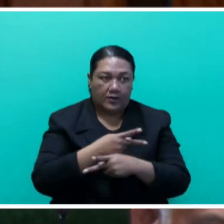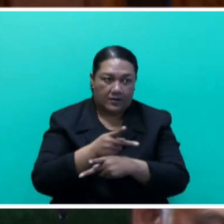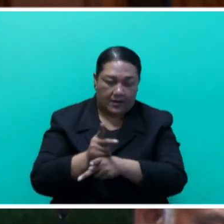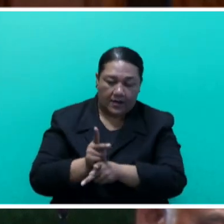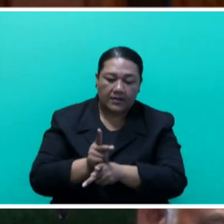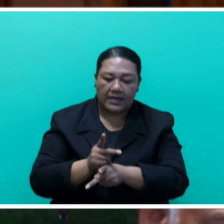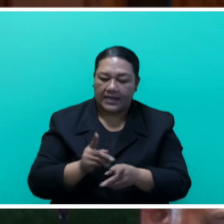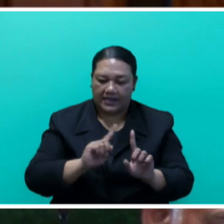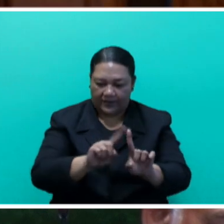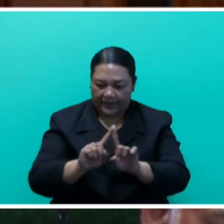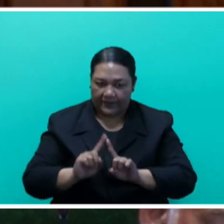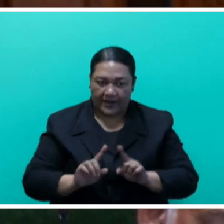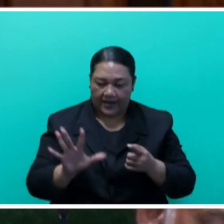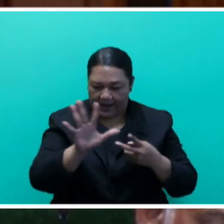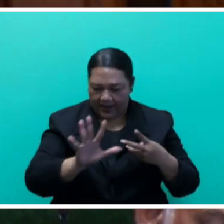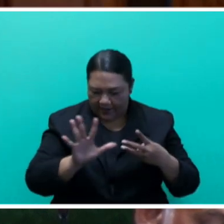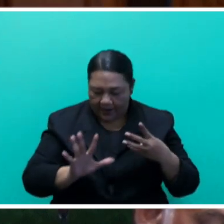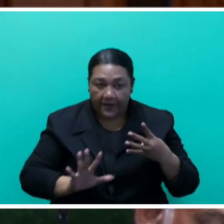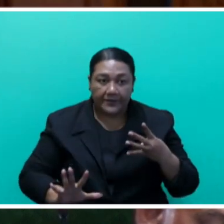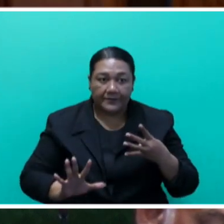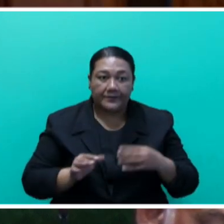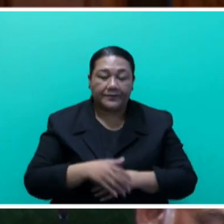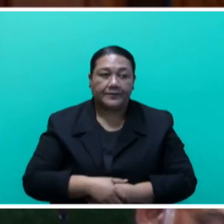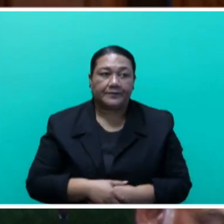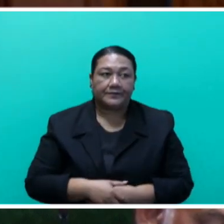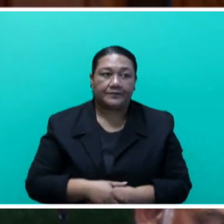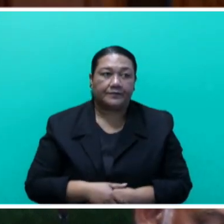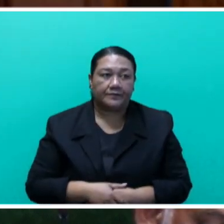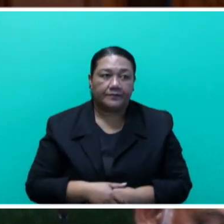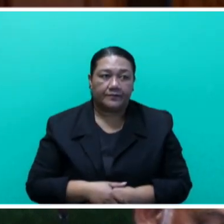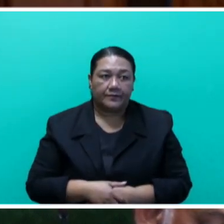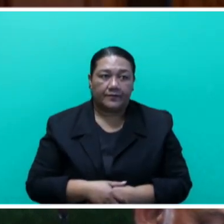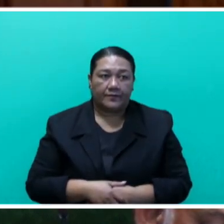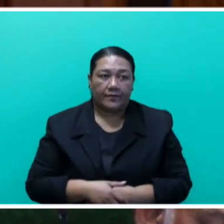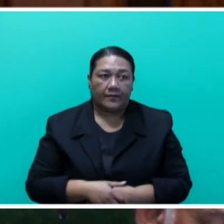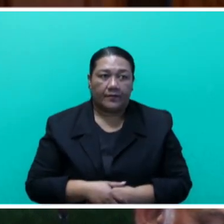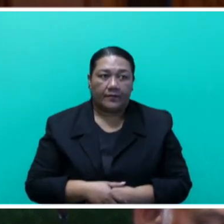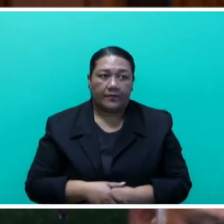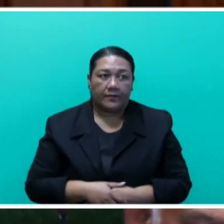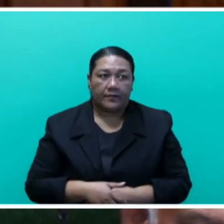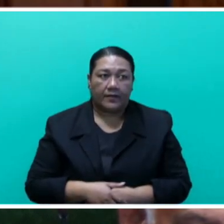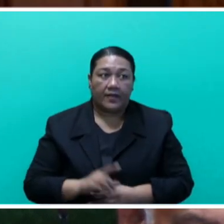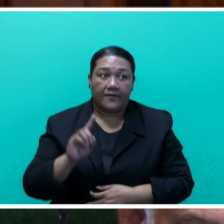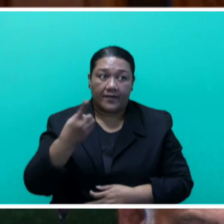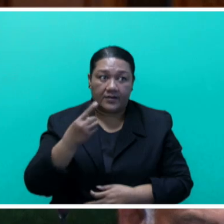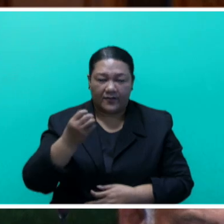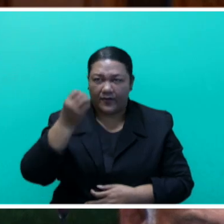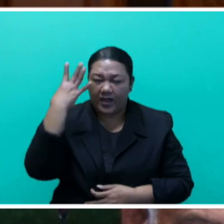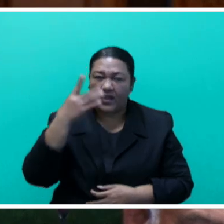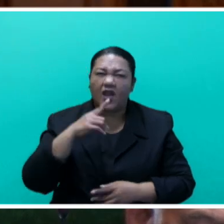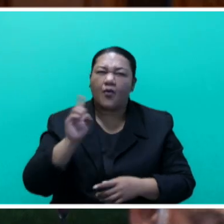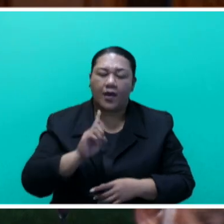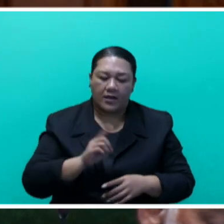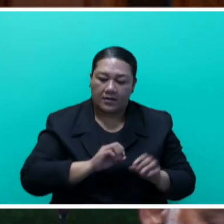area. And I always say that, first of all, let's forget about exporting what we